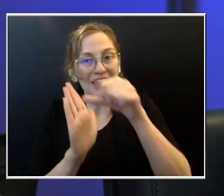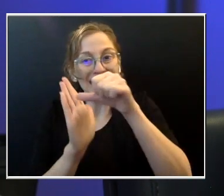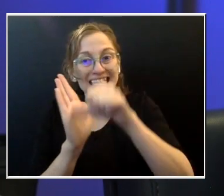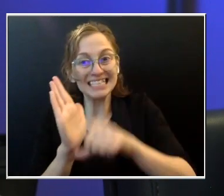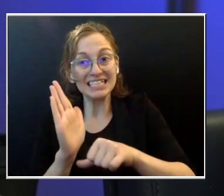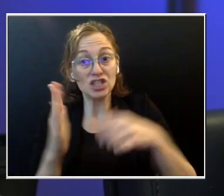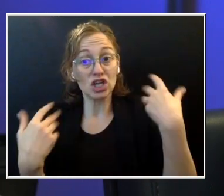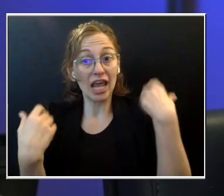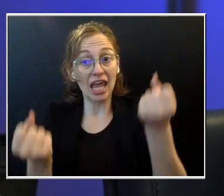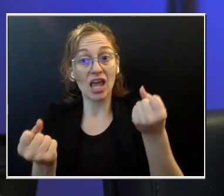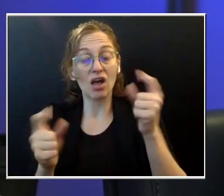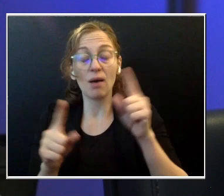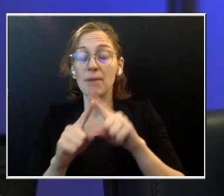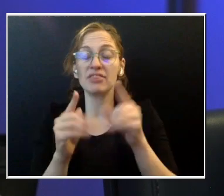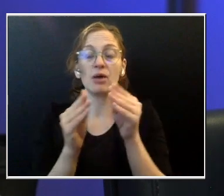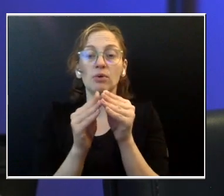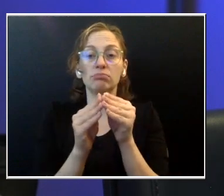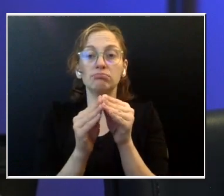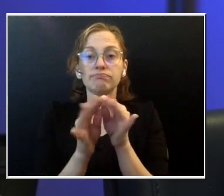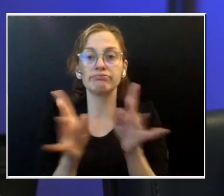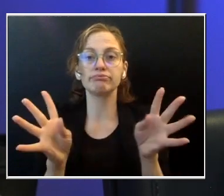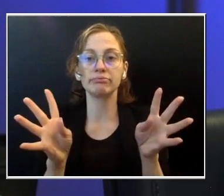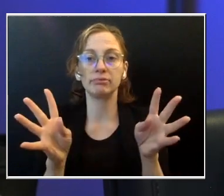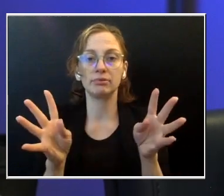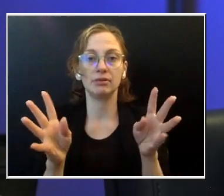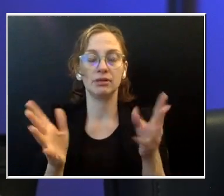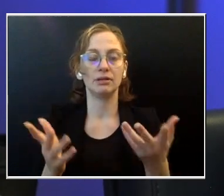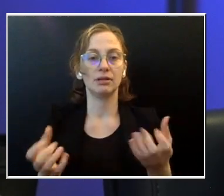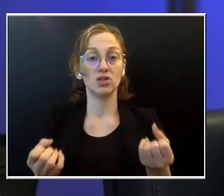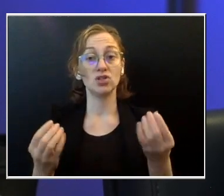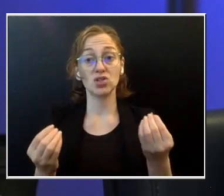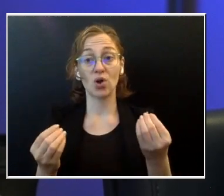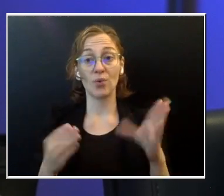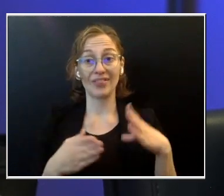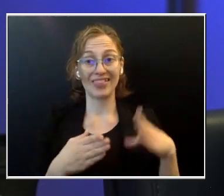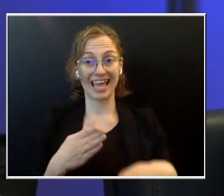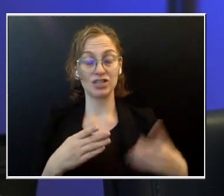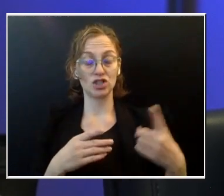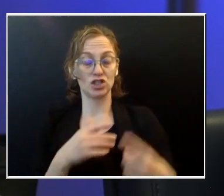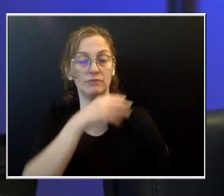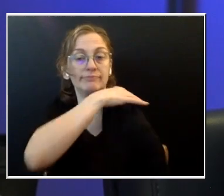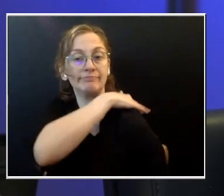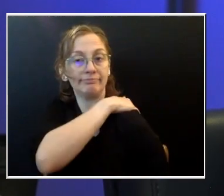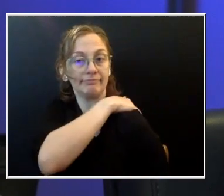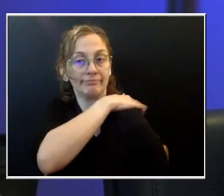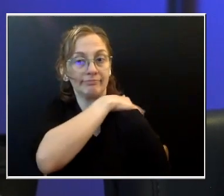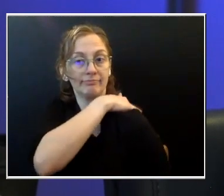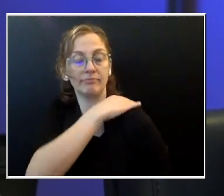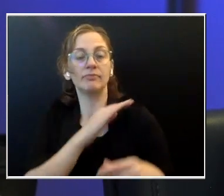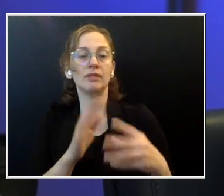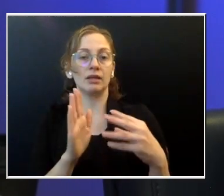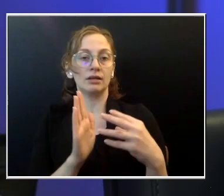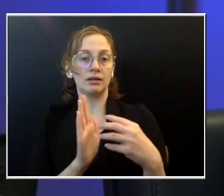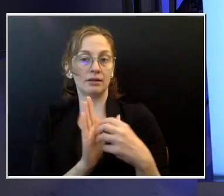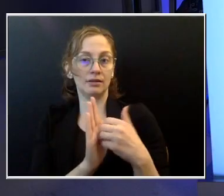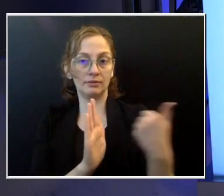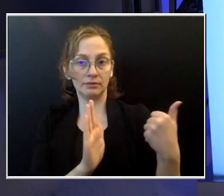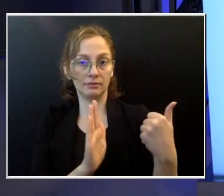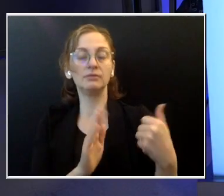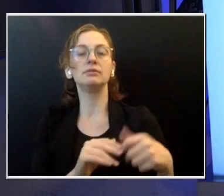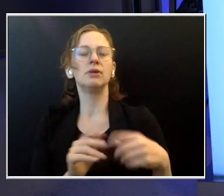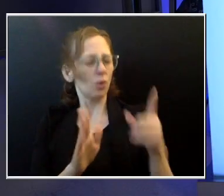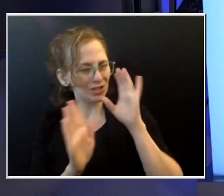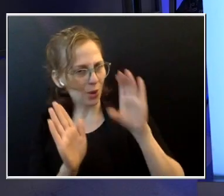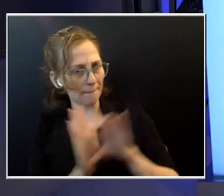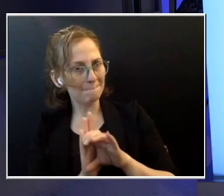again. And so ultimately, she took a flap from my back, from the latissimus muscle. Oh, let's show a photo of that while you're explaining. And pulled that,